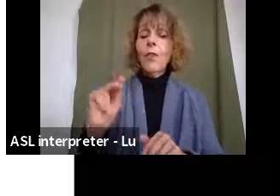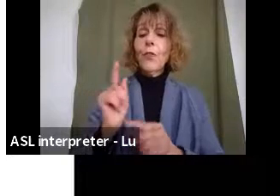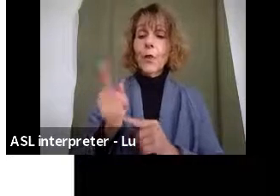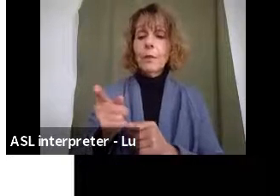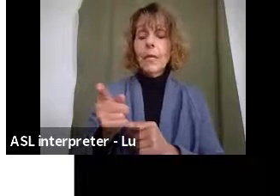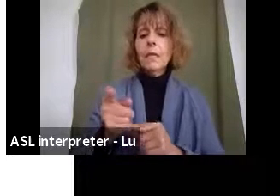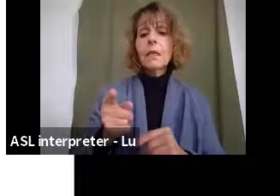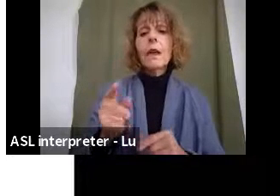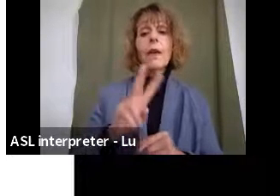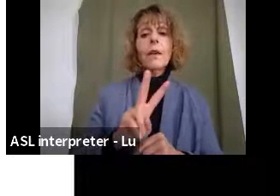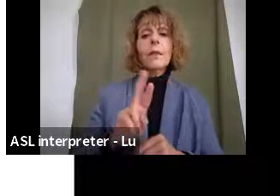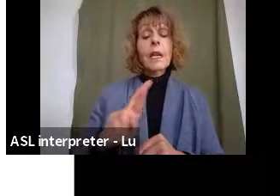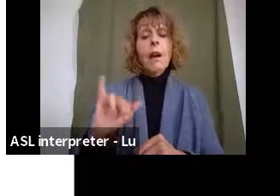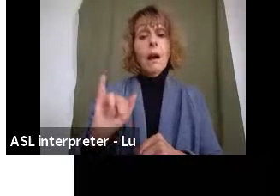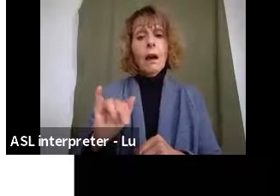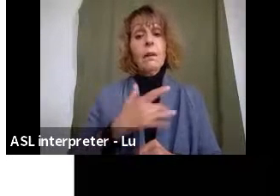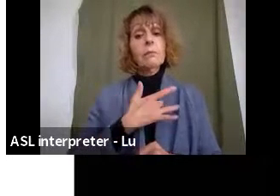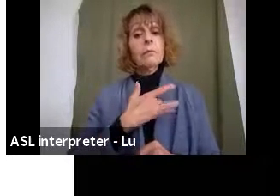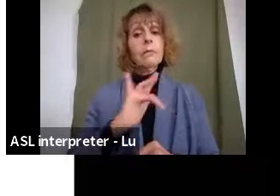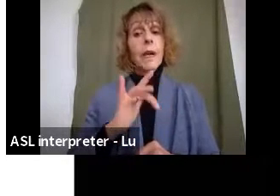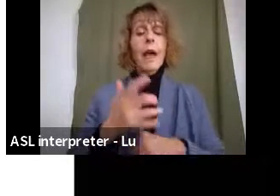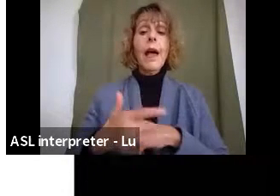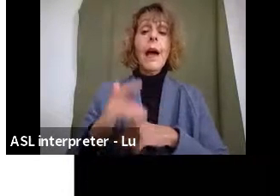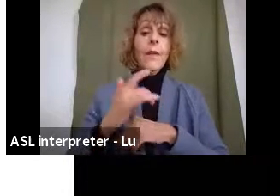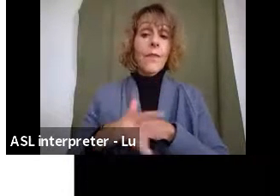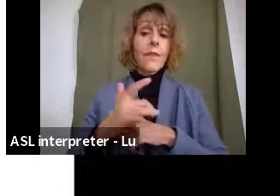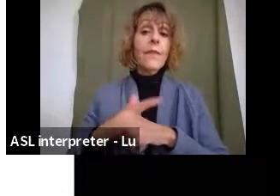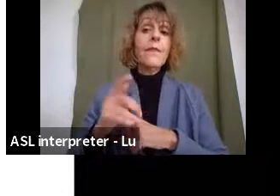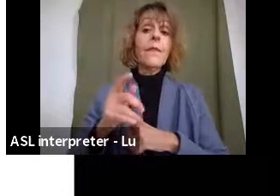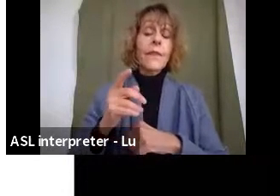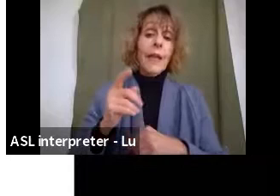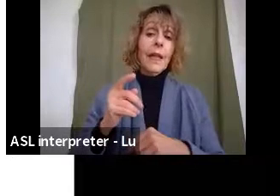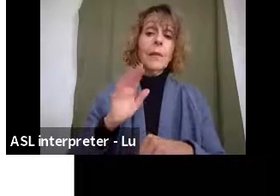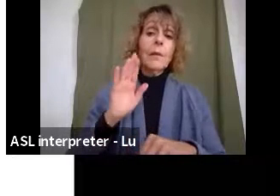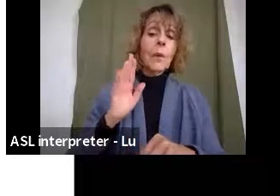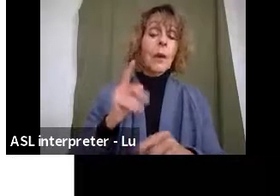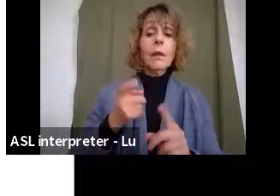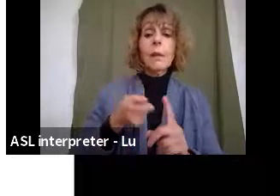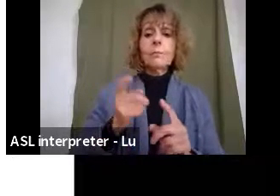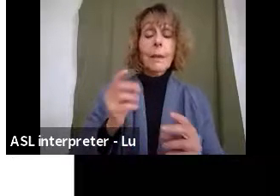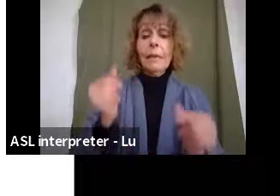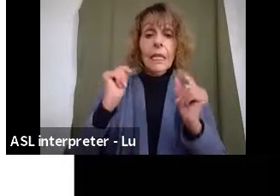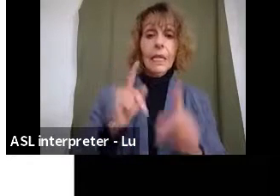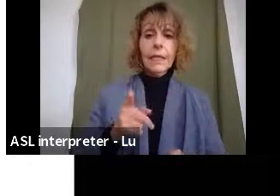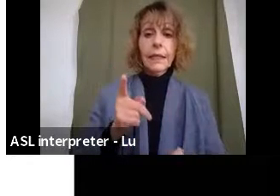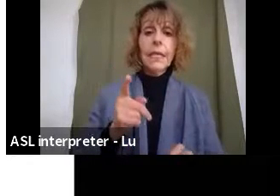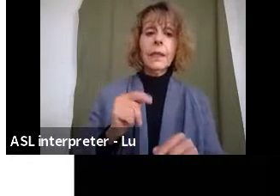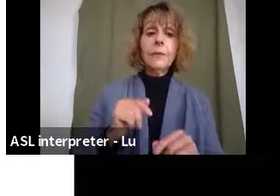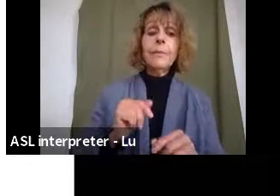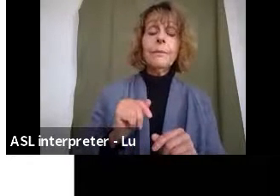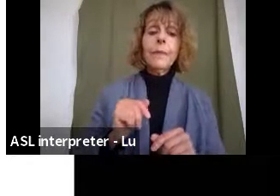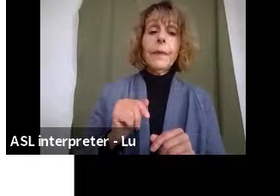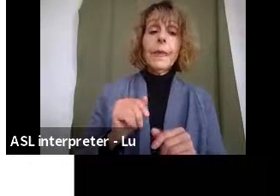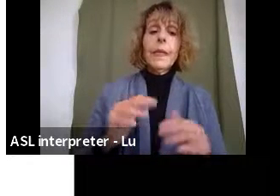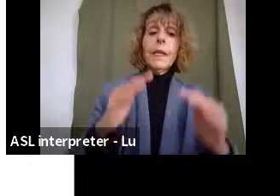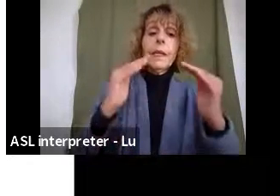arrange ahead of time. So it really shouldn't take more than 30 minutes to get that going. And then in terms of scheduled appointments,